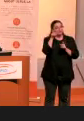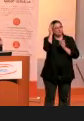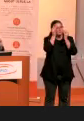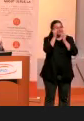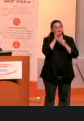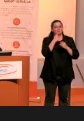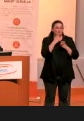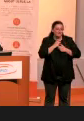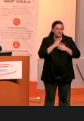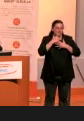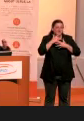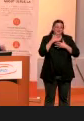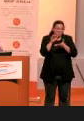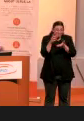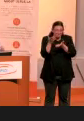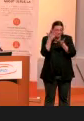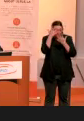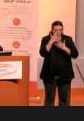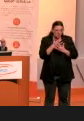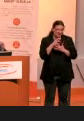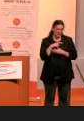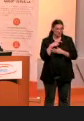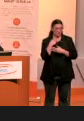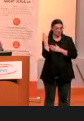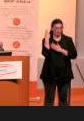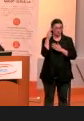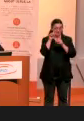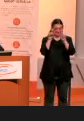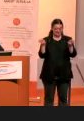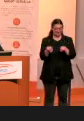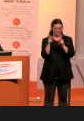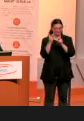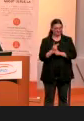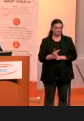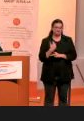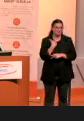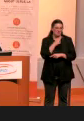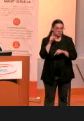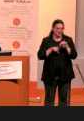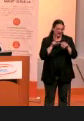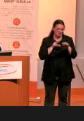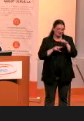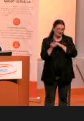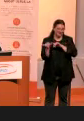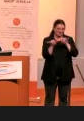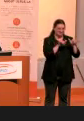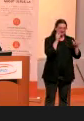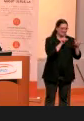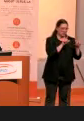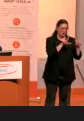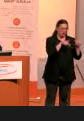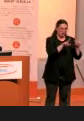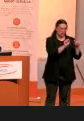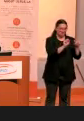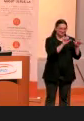These calculators really don't do a great job of picking out who's going to end up having problems with their heart in our lupus population.